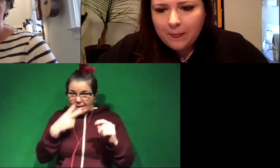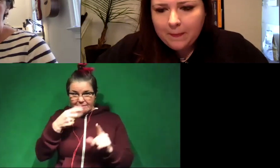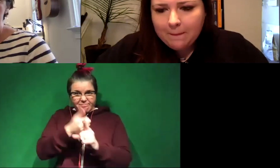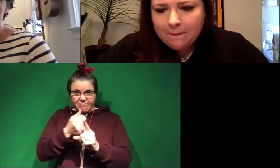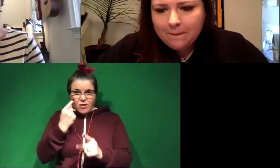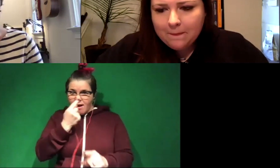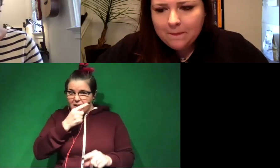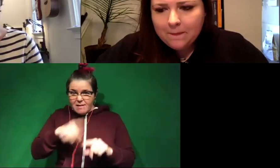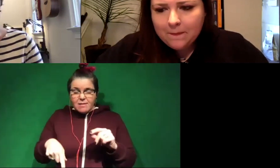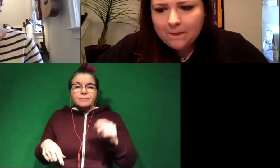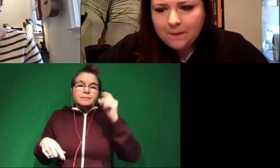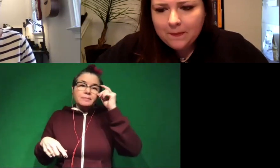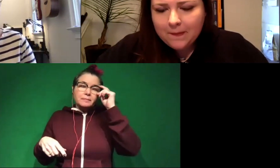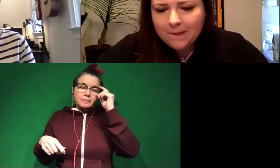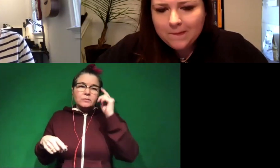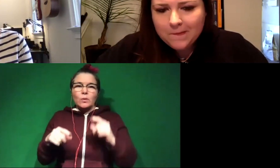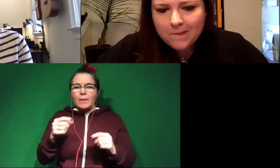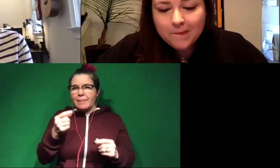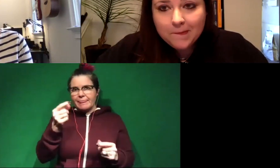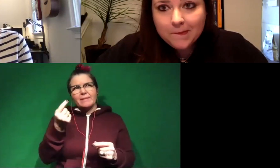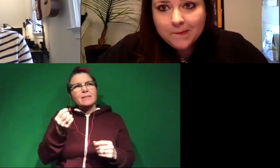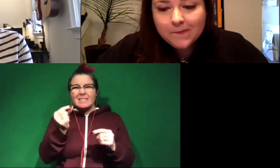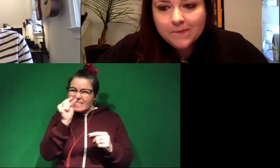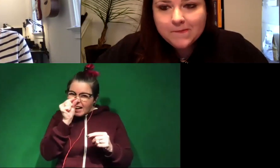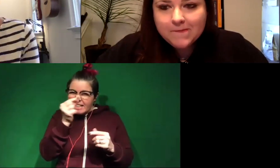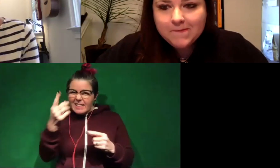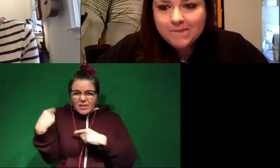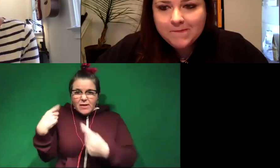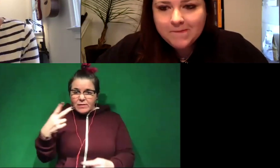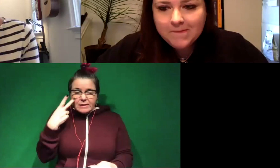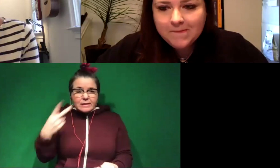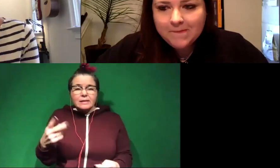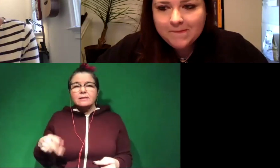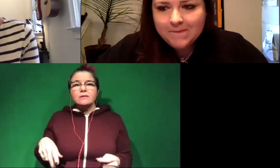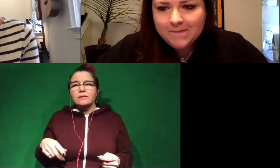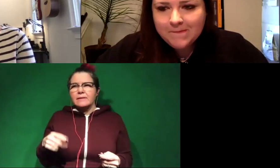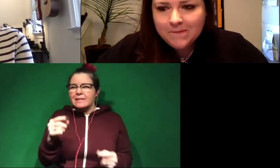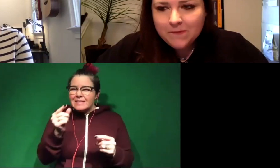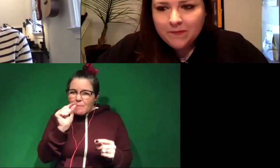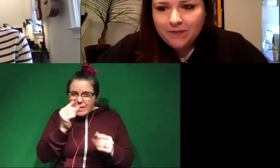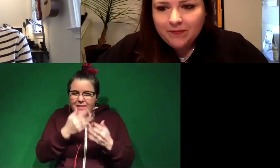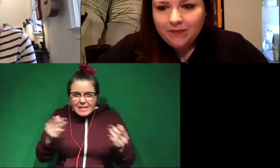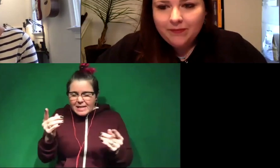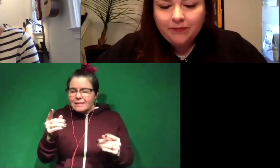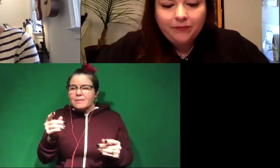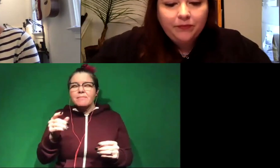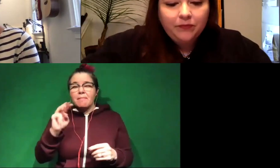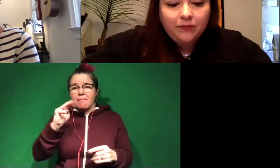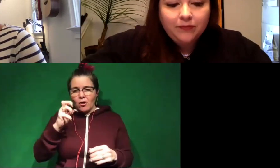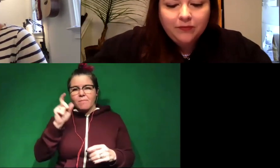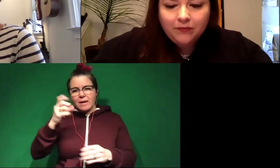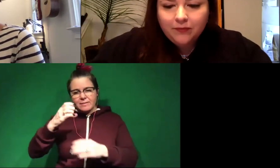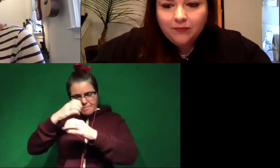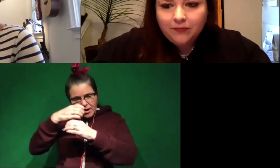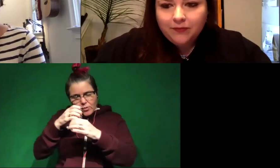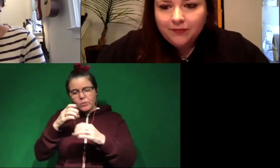naked eye. So to think of the smallest thing you've ever seen, think of the smallest thing that you can think of, and microbes you typically need a microscope